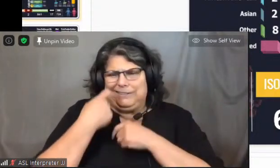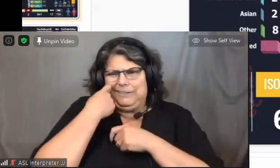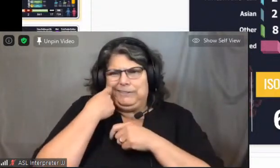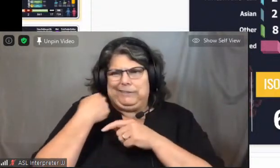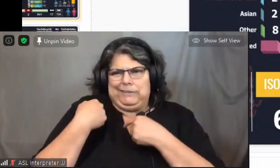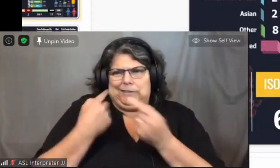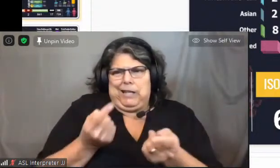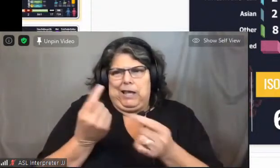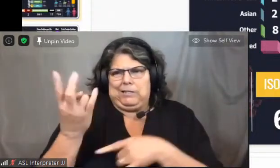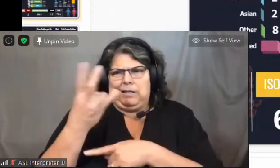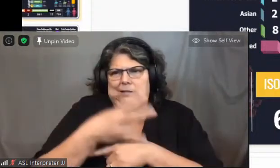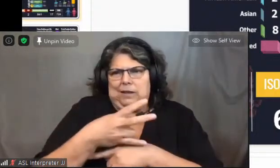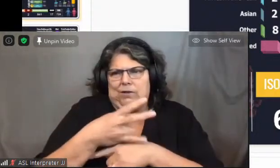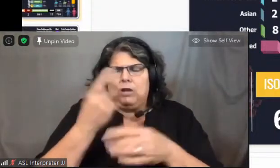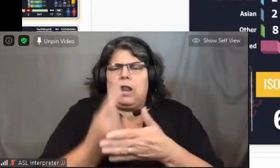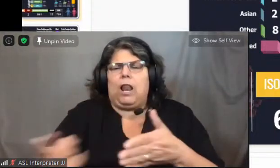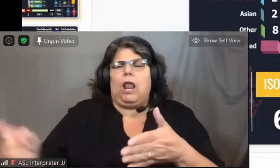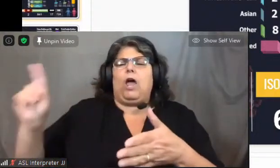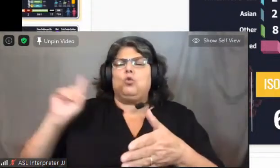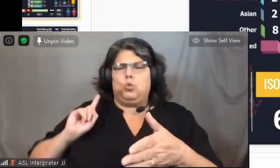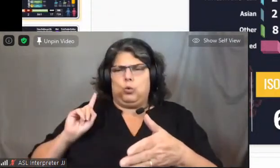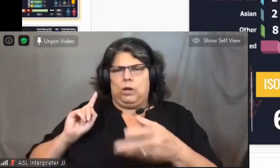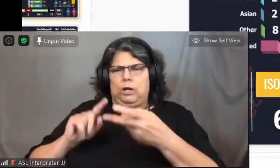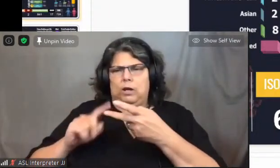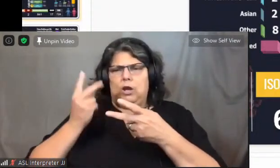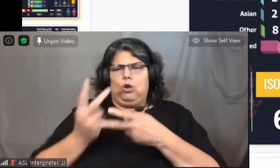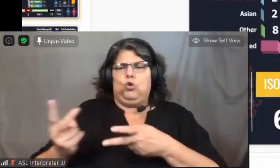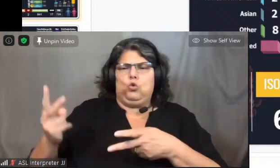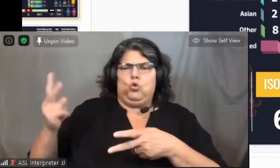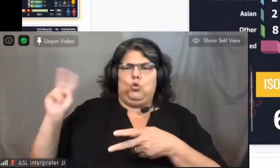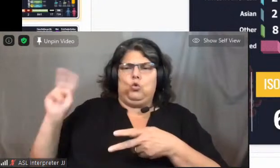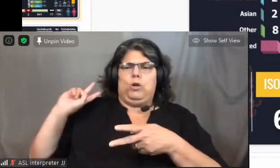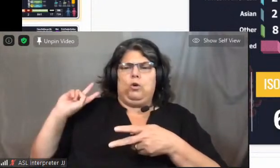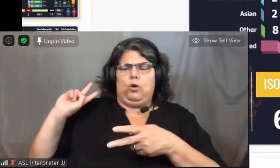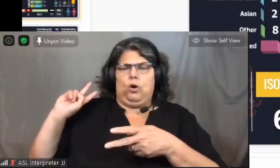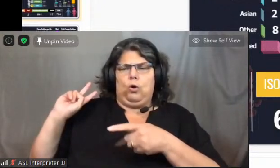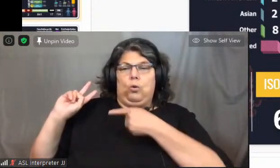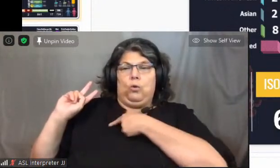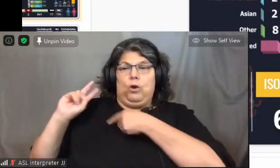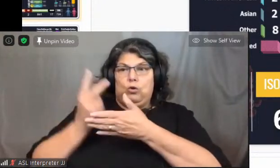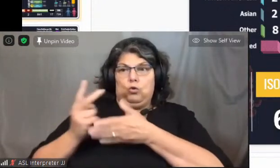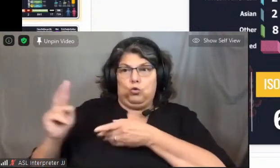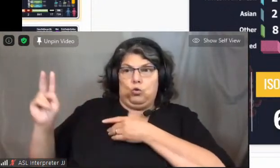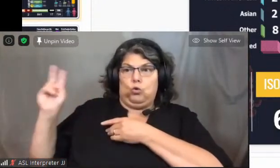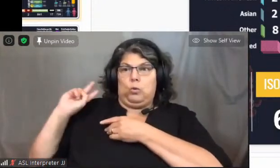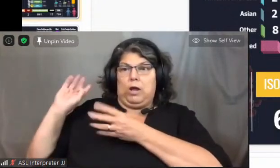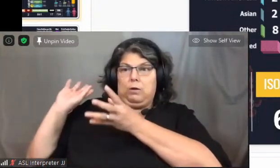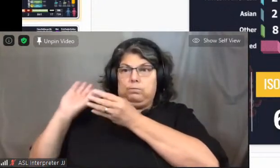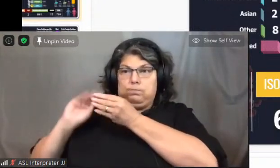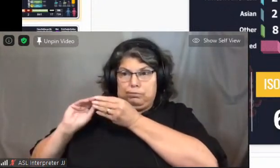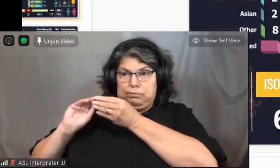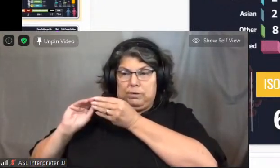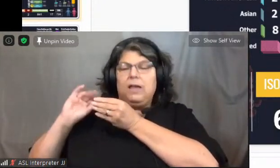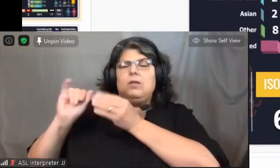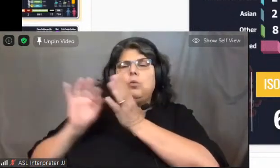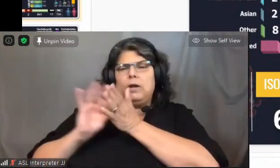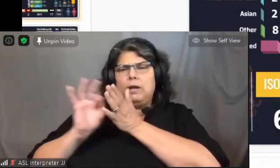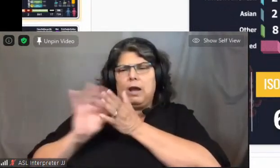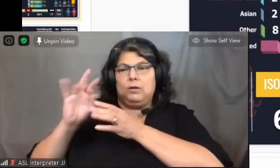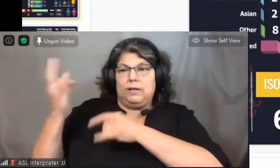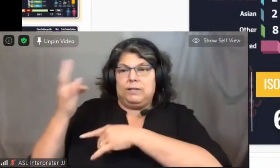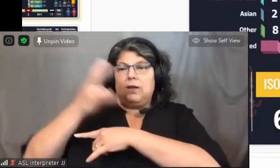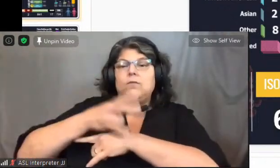days. We look back a week, and the week before that is the one that we calculate the 7-day average